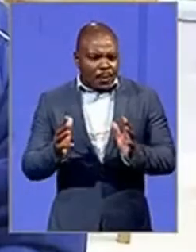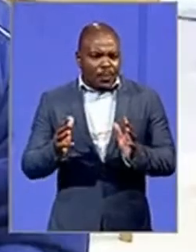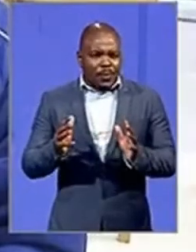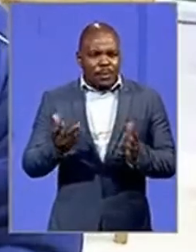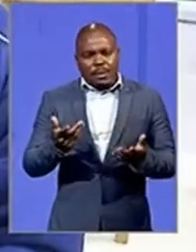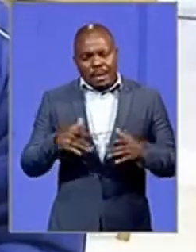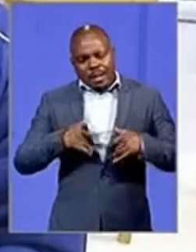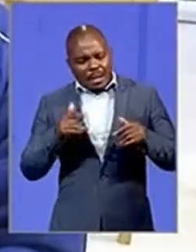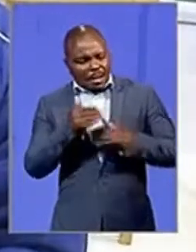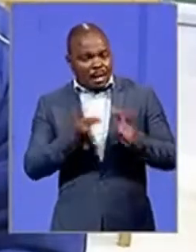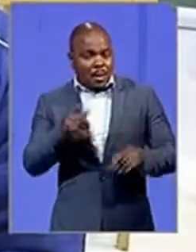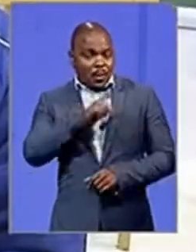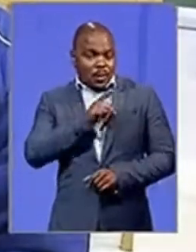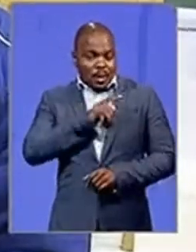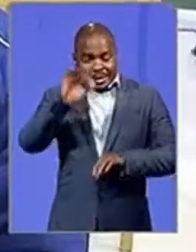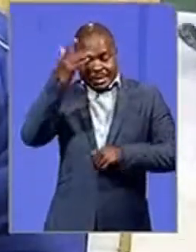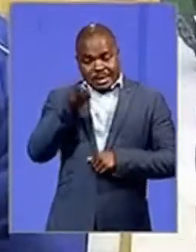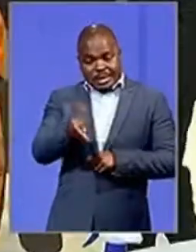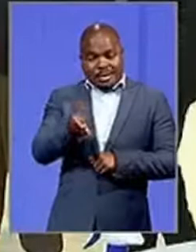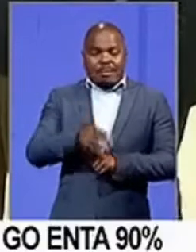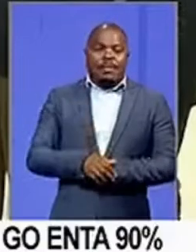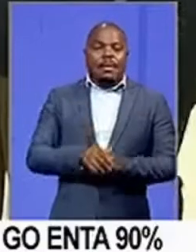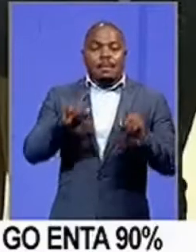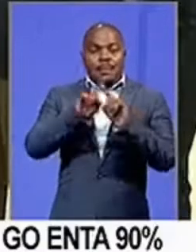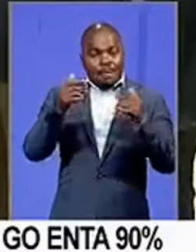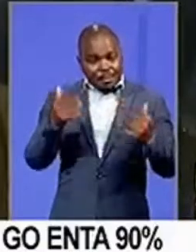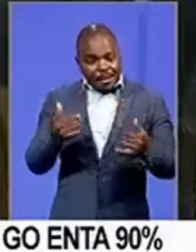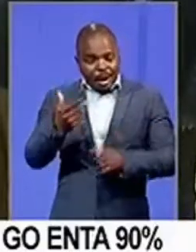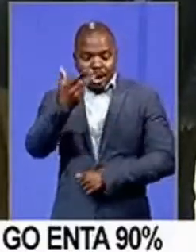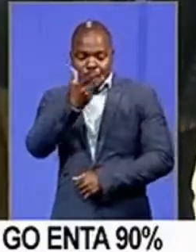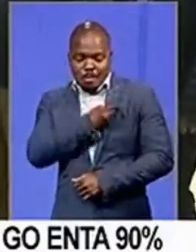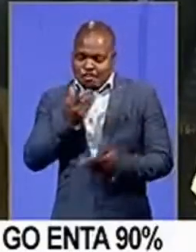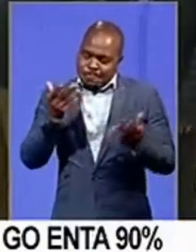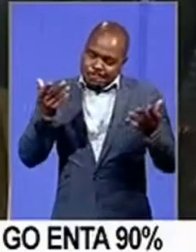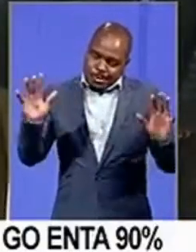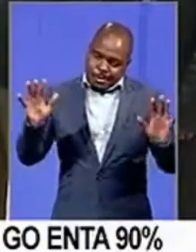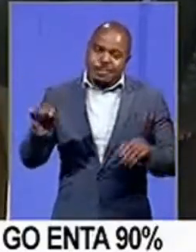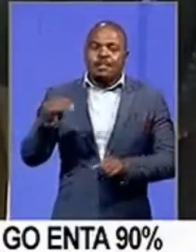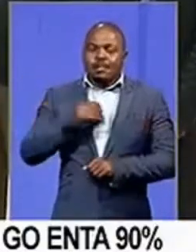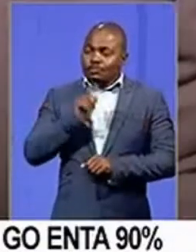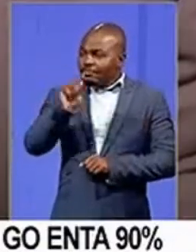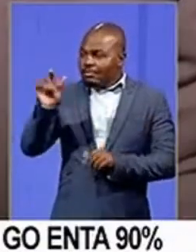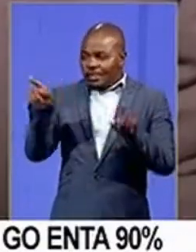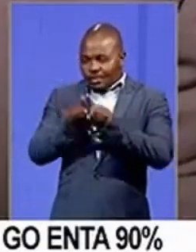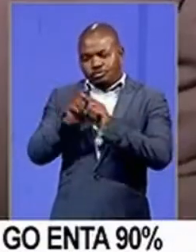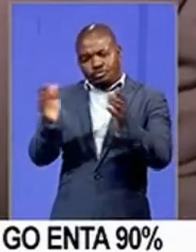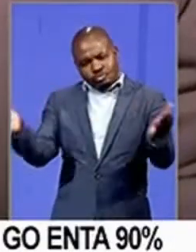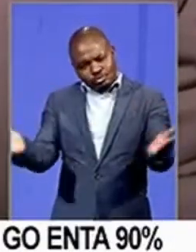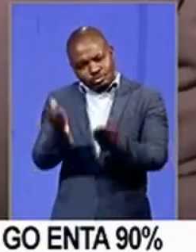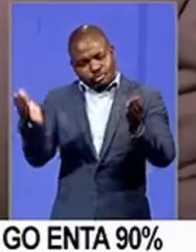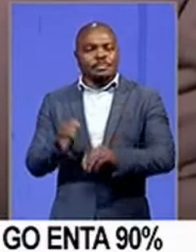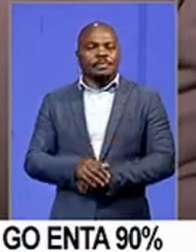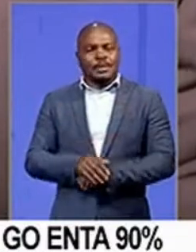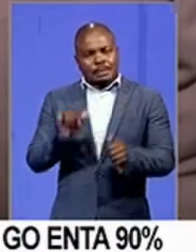itlhala le leng ka baka la siki re sa itse mare jalo ka baka la ba re tlhabile so go kgothaletsa le batho ba bang gore le bona